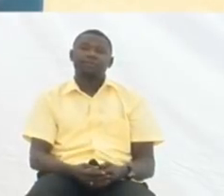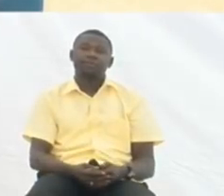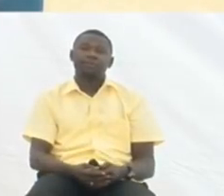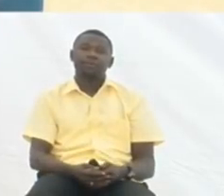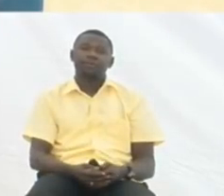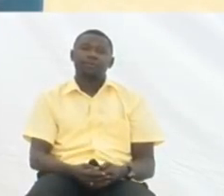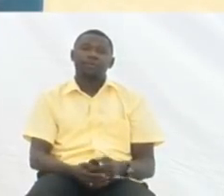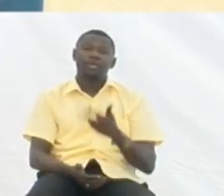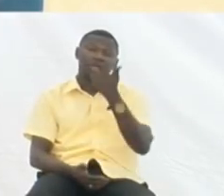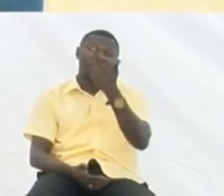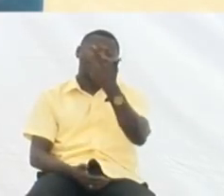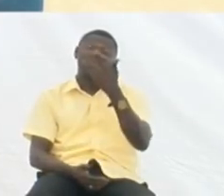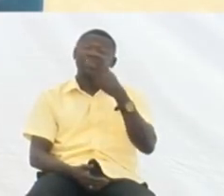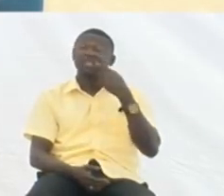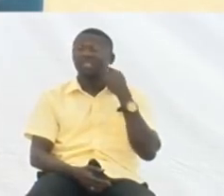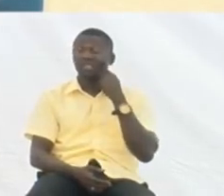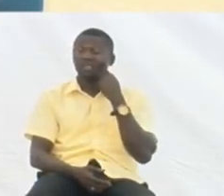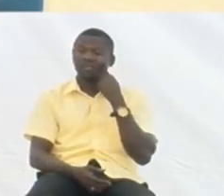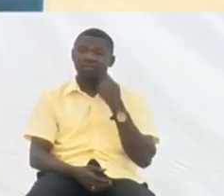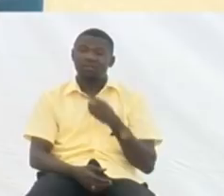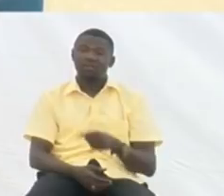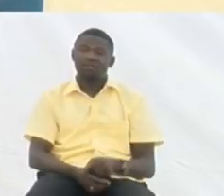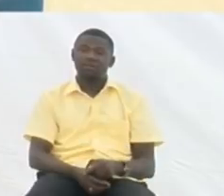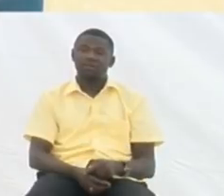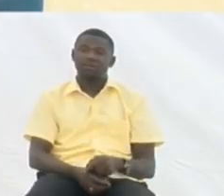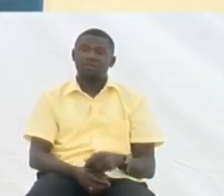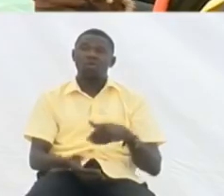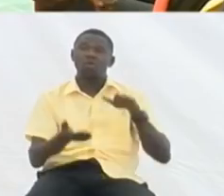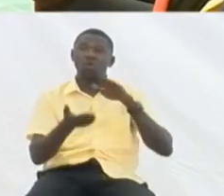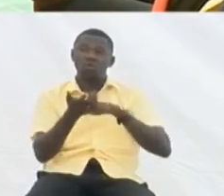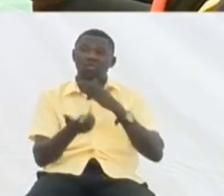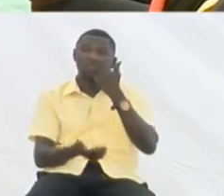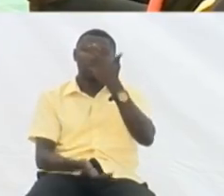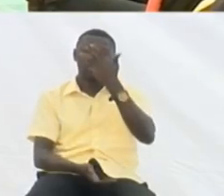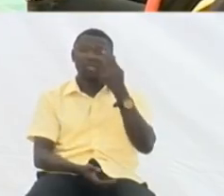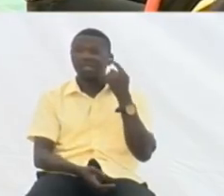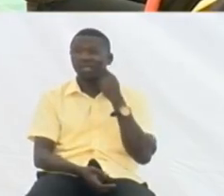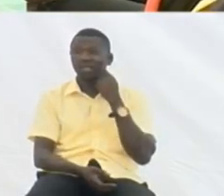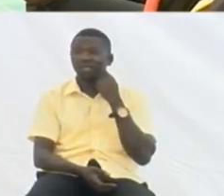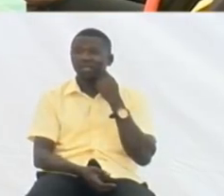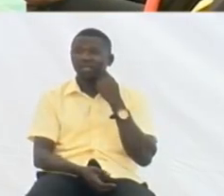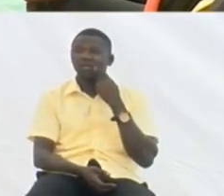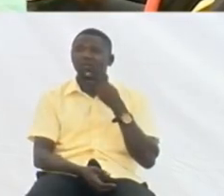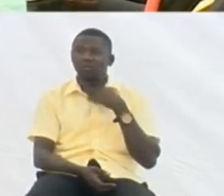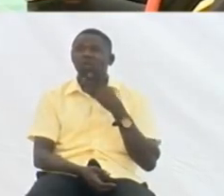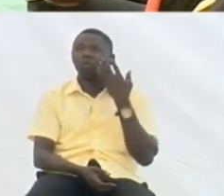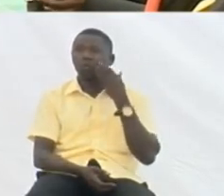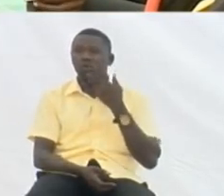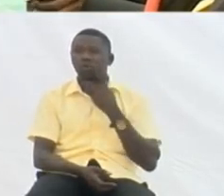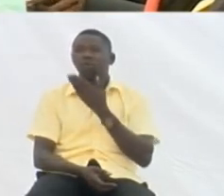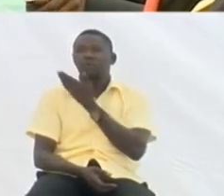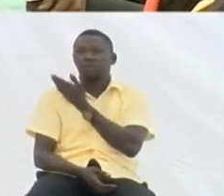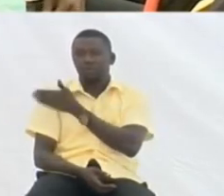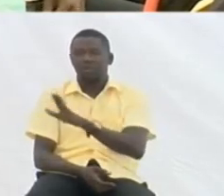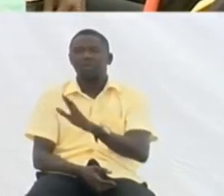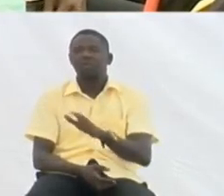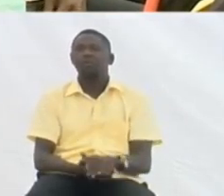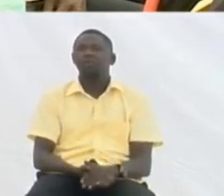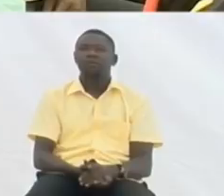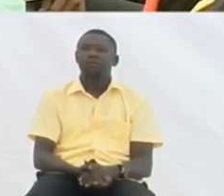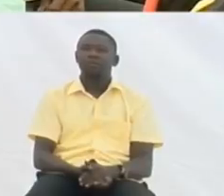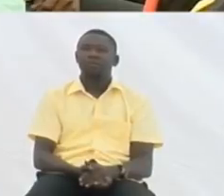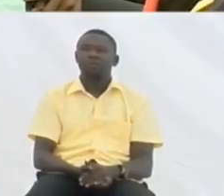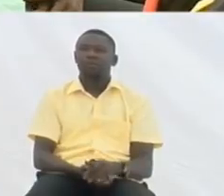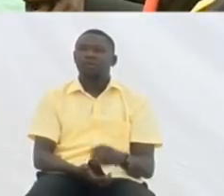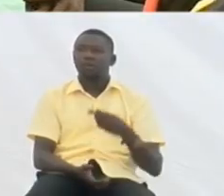Till it say. For 8 days. Konon tonjang. On the ninth day. What are they not about? That was when we were released. But in turning